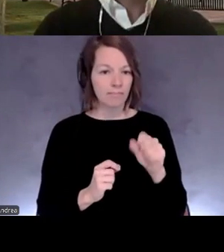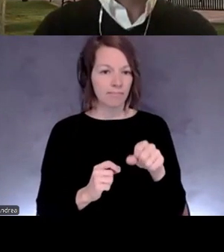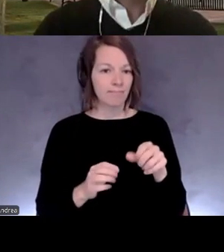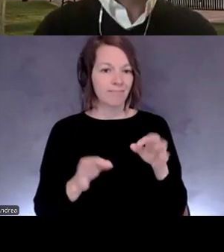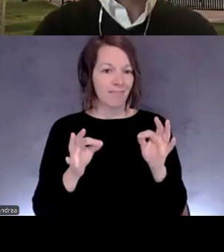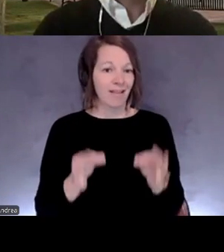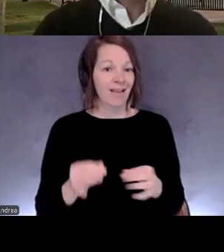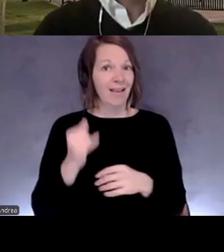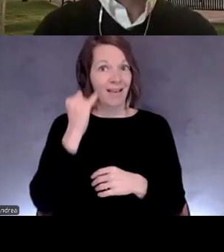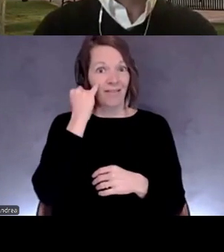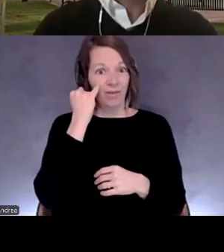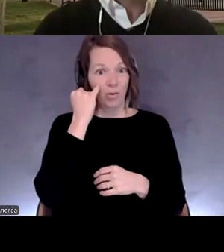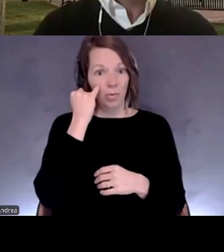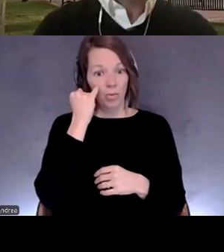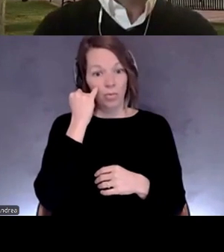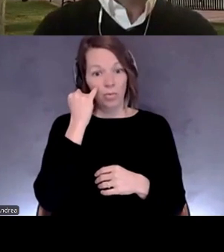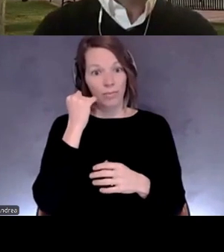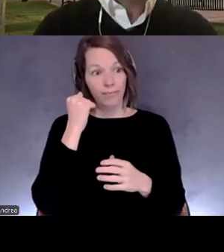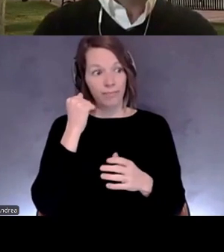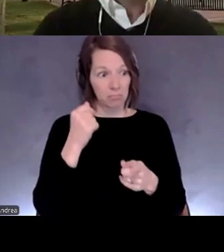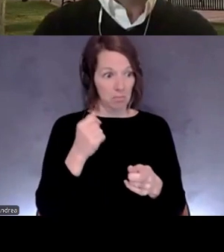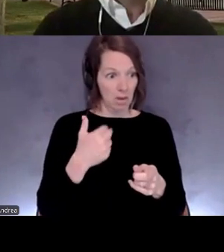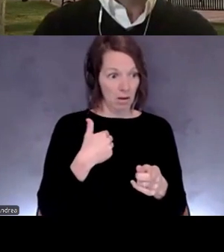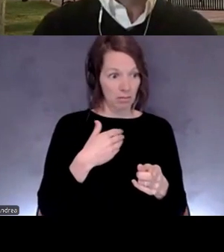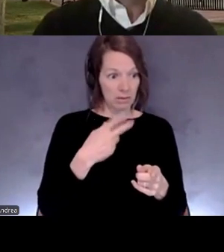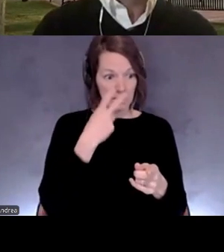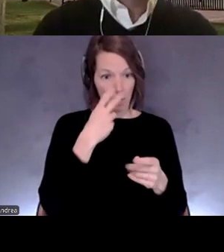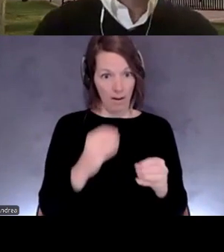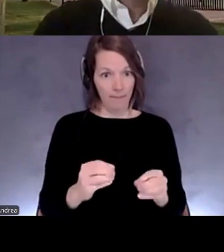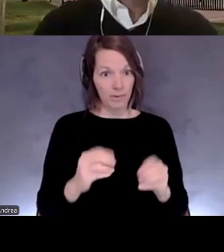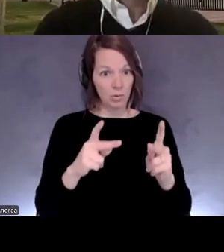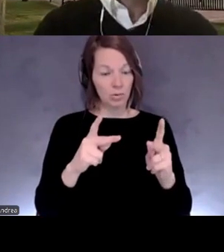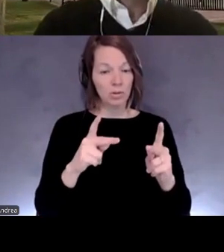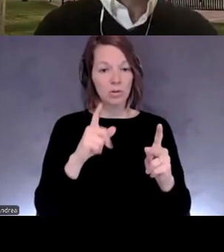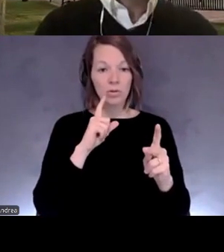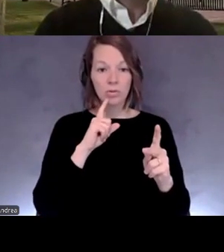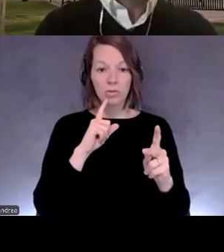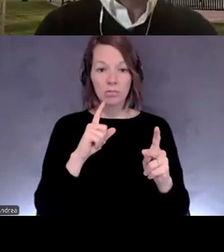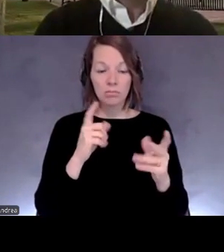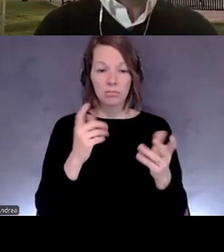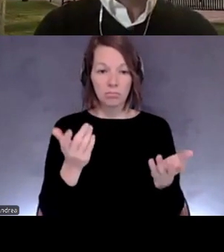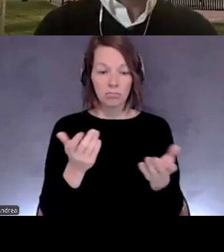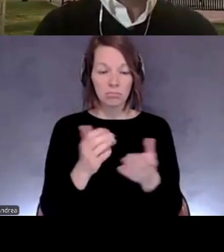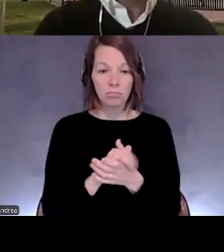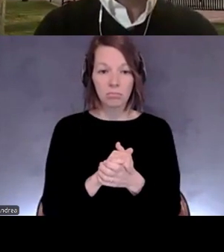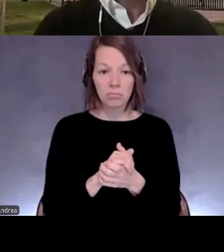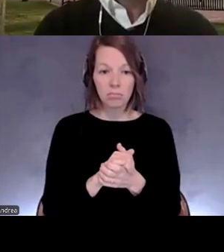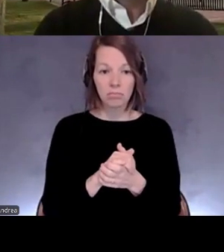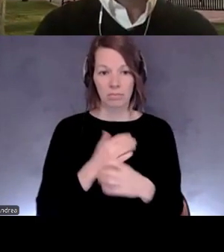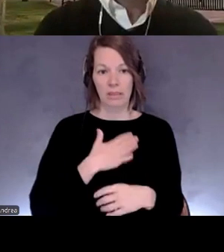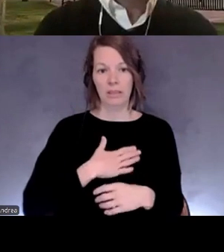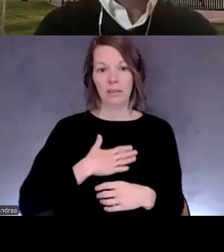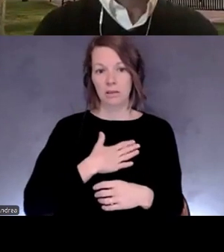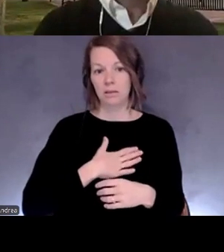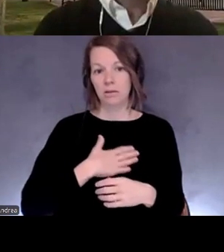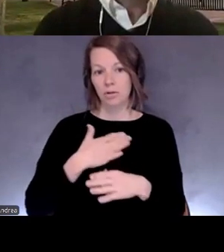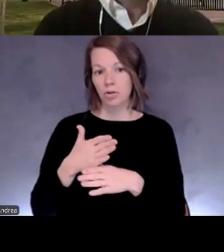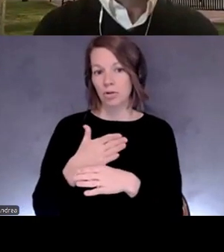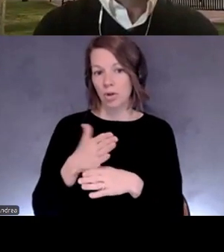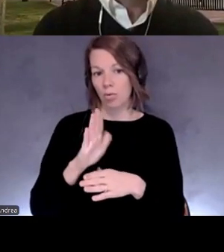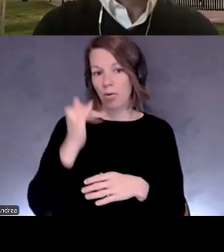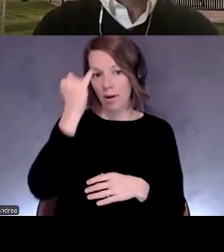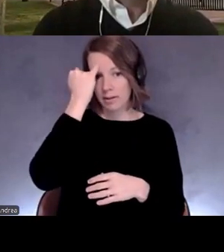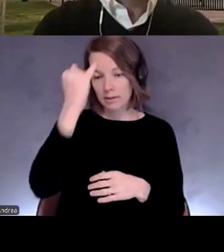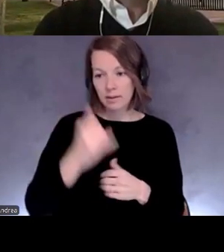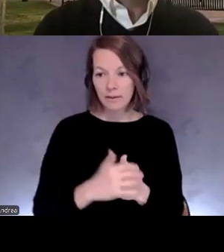definitely, if you see that such opportunities to be important, please, share your